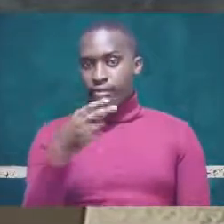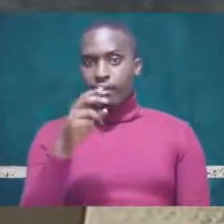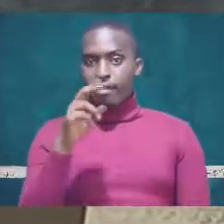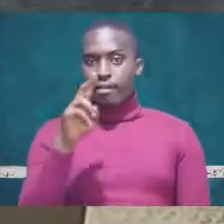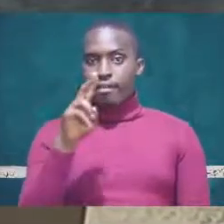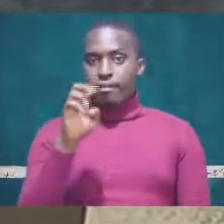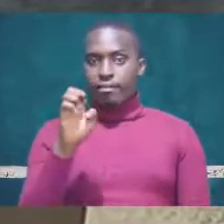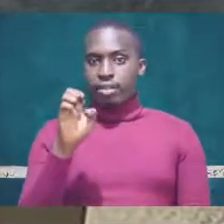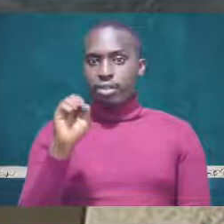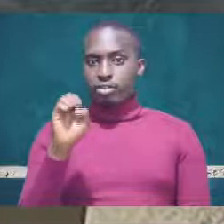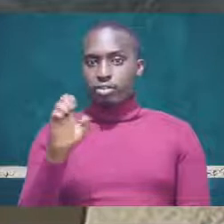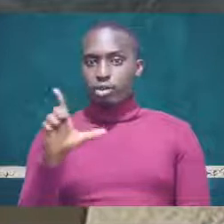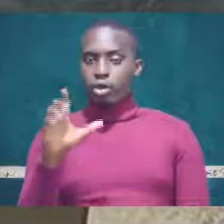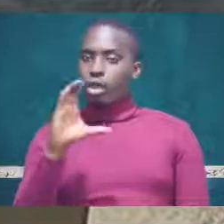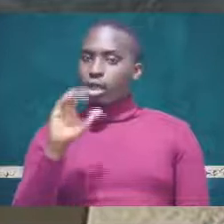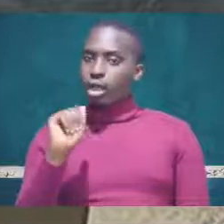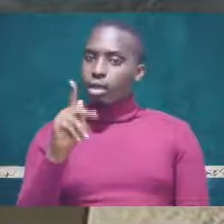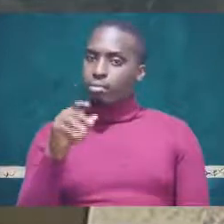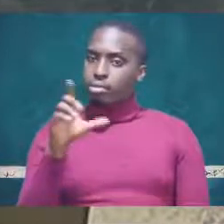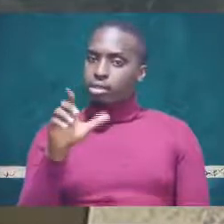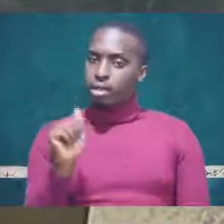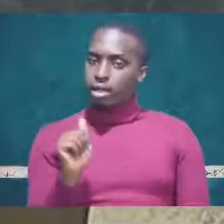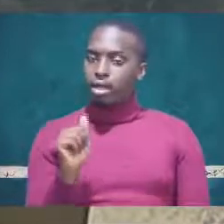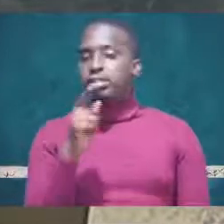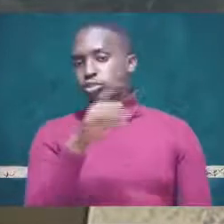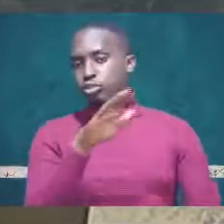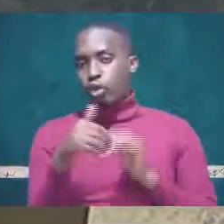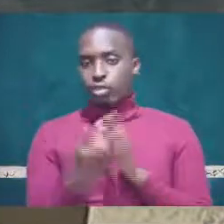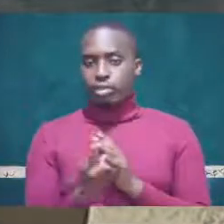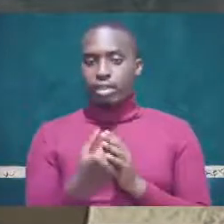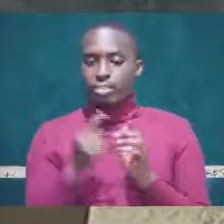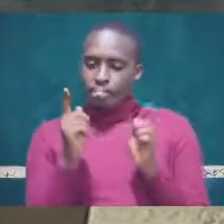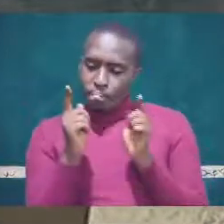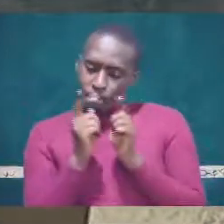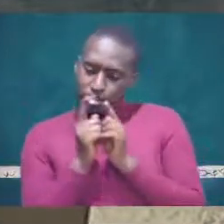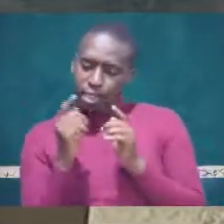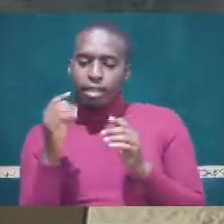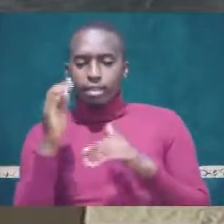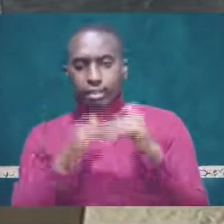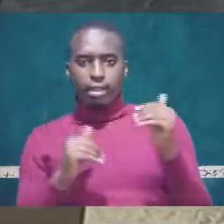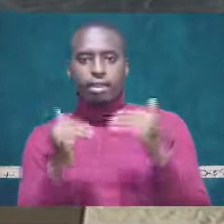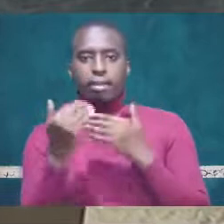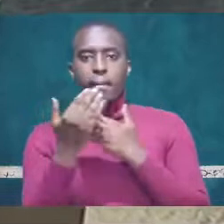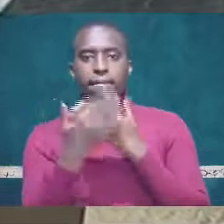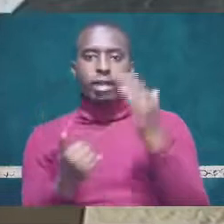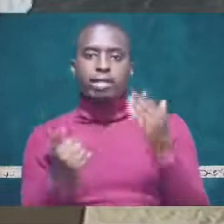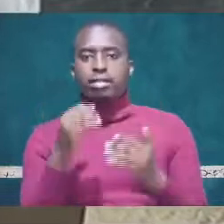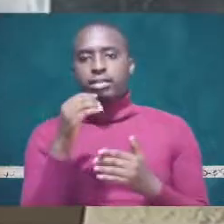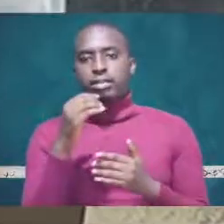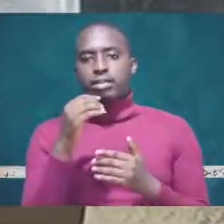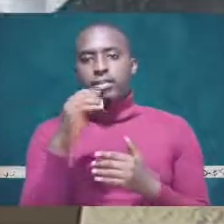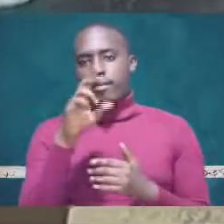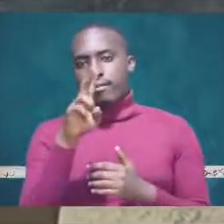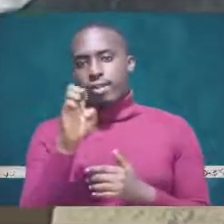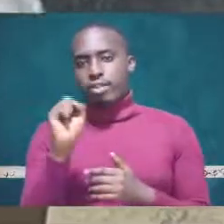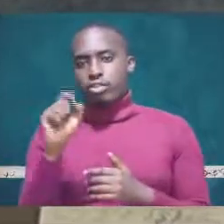and also lymph capillaries. These vessels are thin than blood vessels. If I mention about thin than blood vessels,